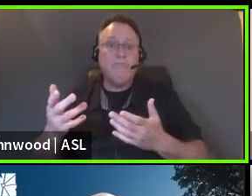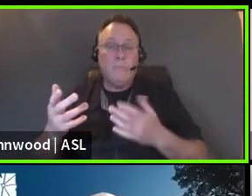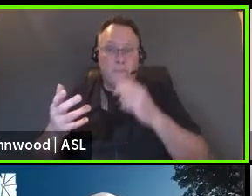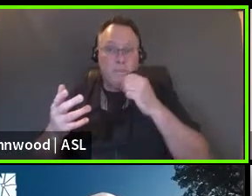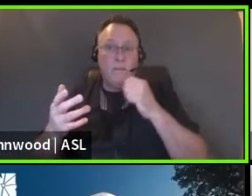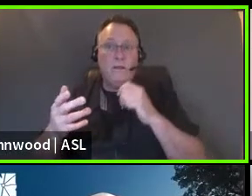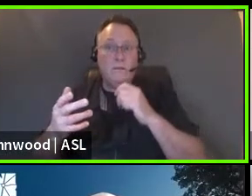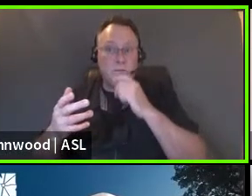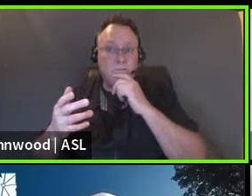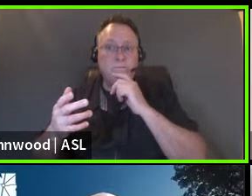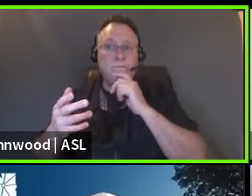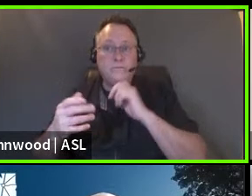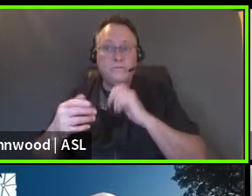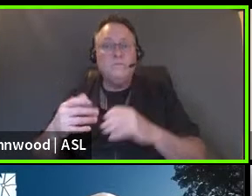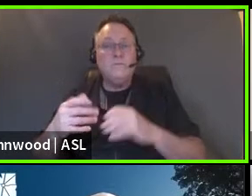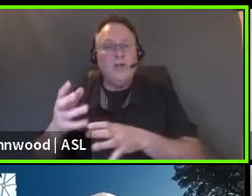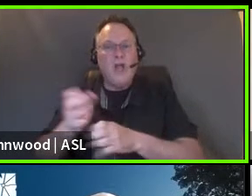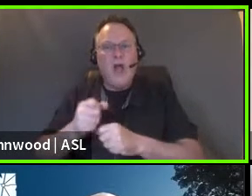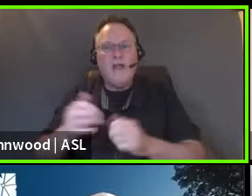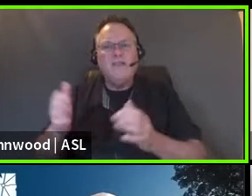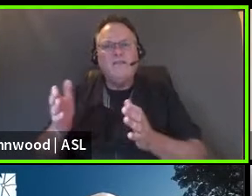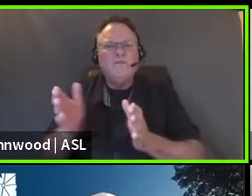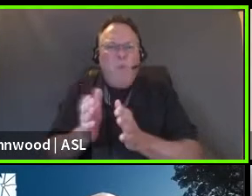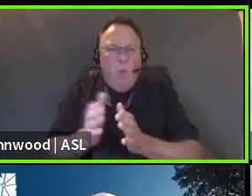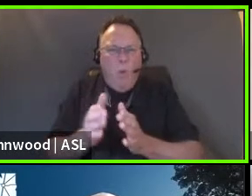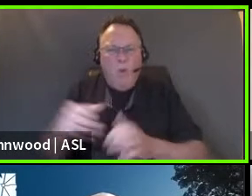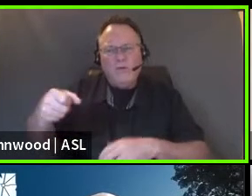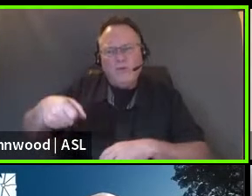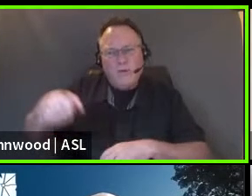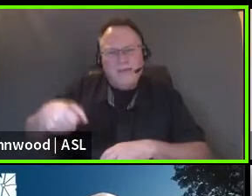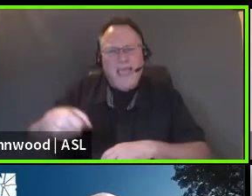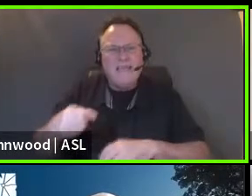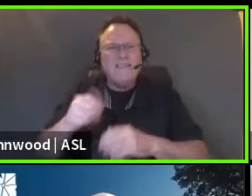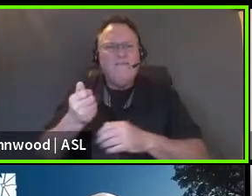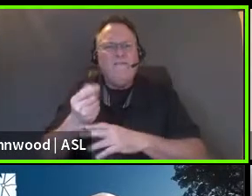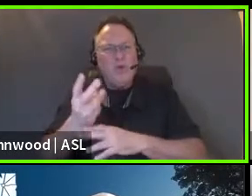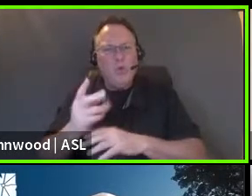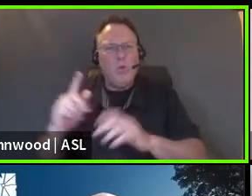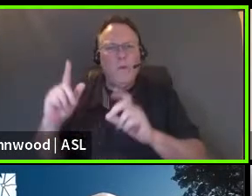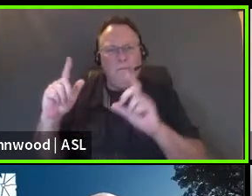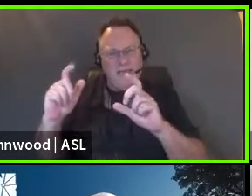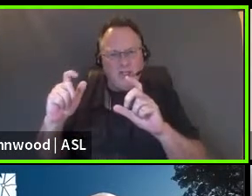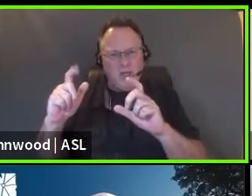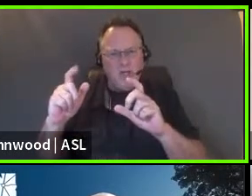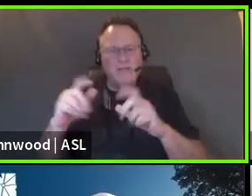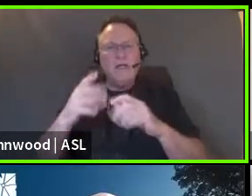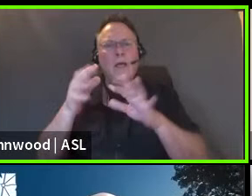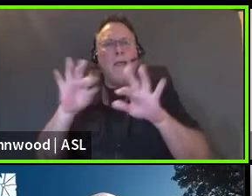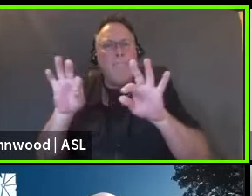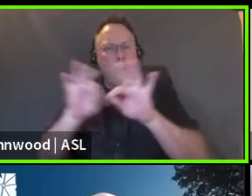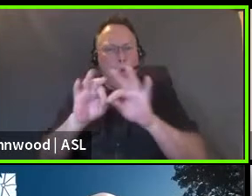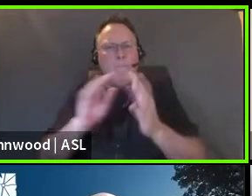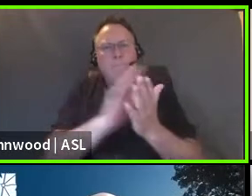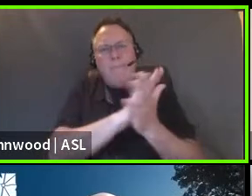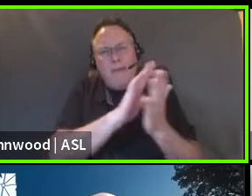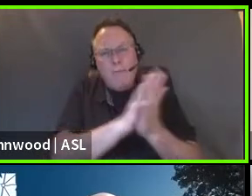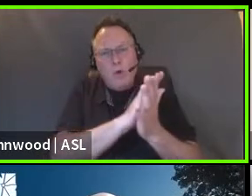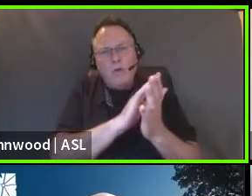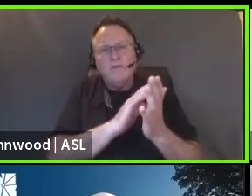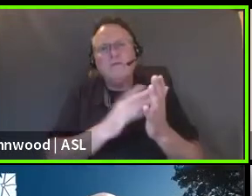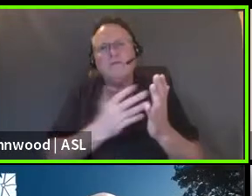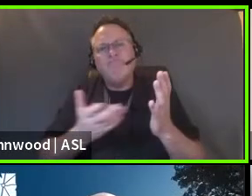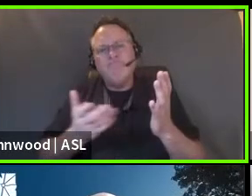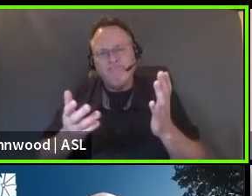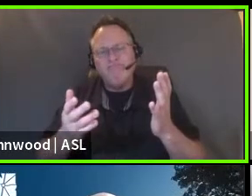get a very small suitcase and took a few pictures and some important papers, and also